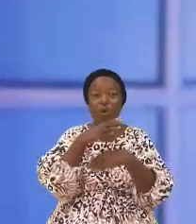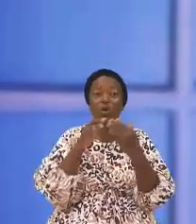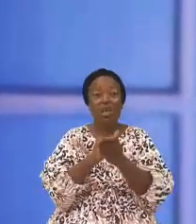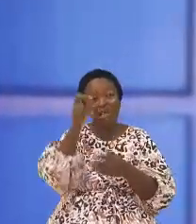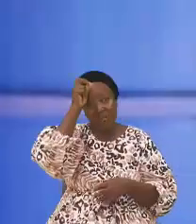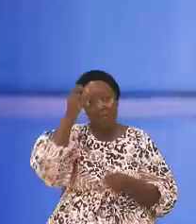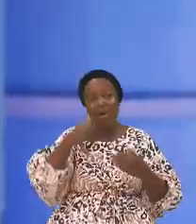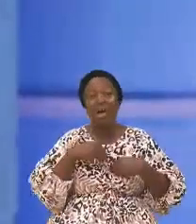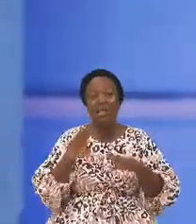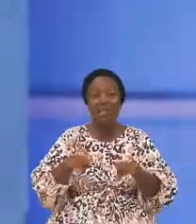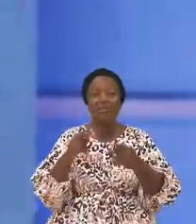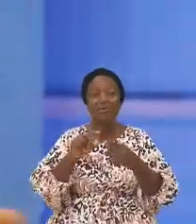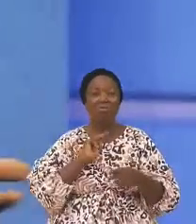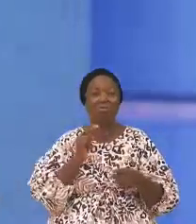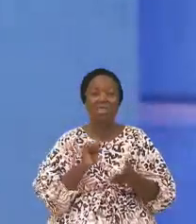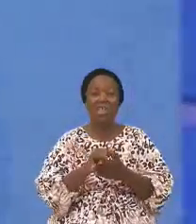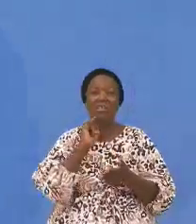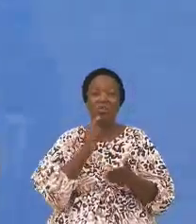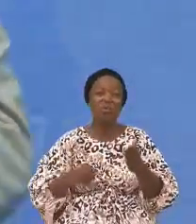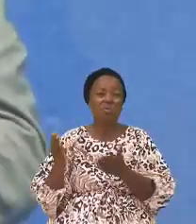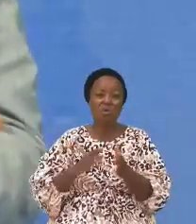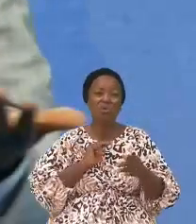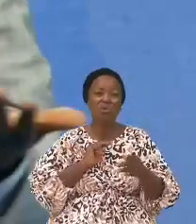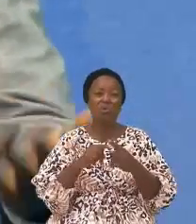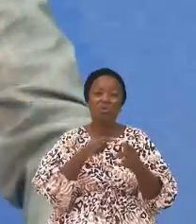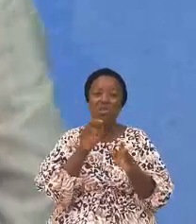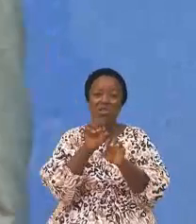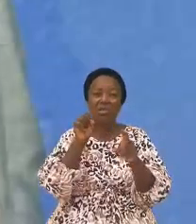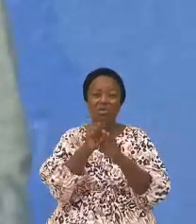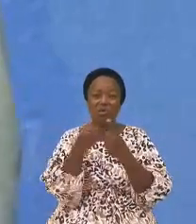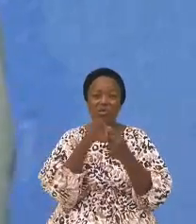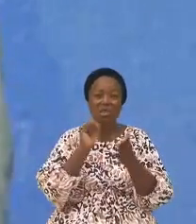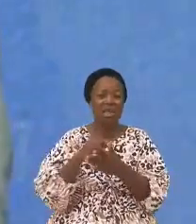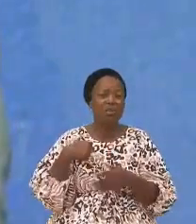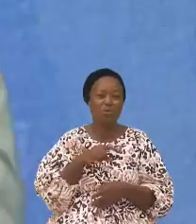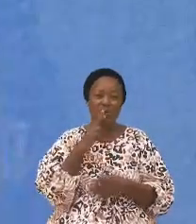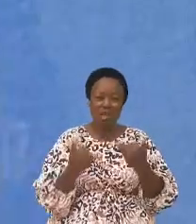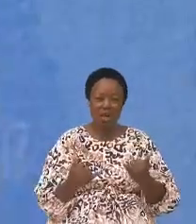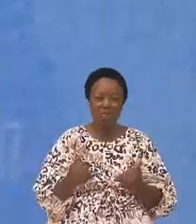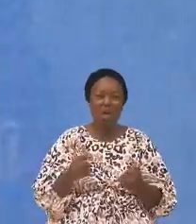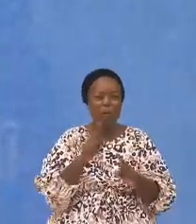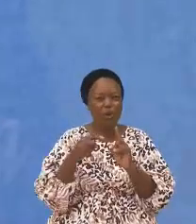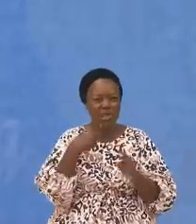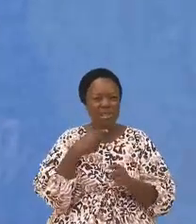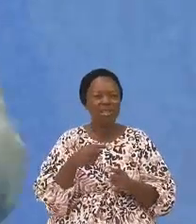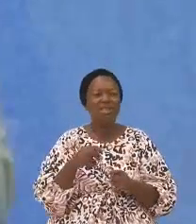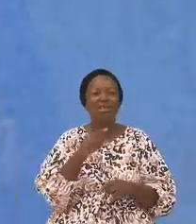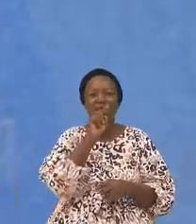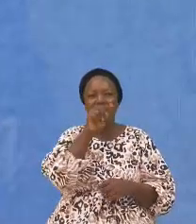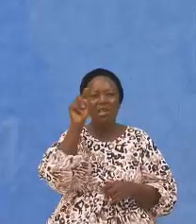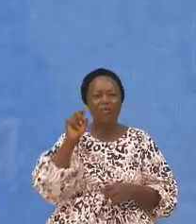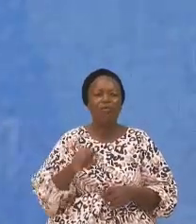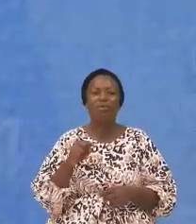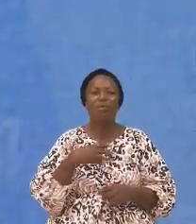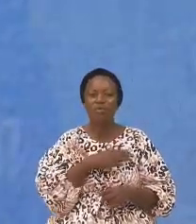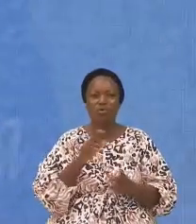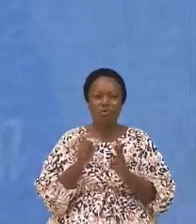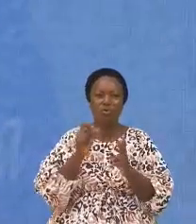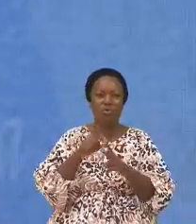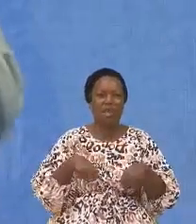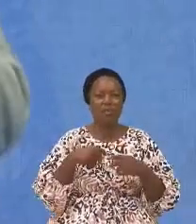to all that the devil has said. That's what brought us to this position where we are. He says, therefore choose